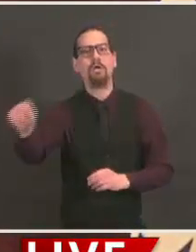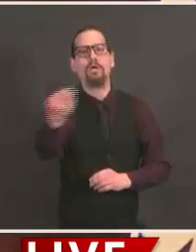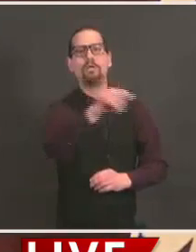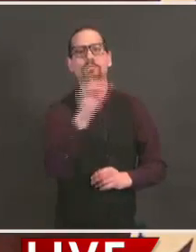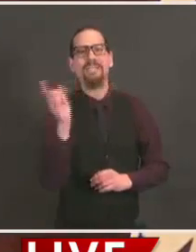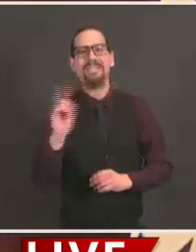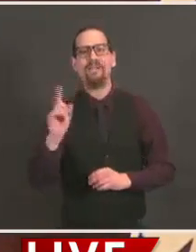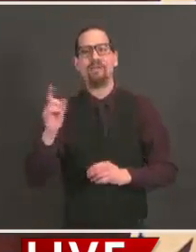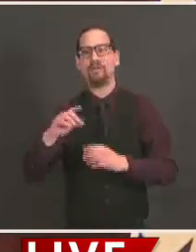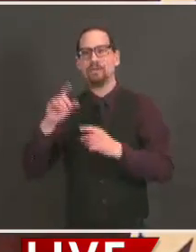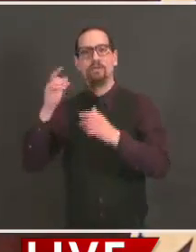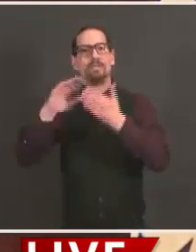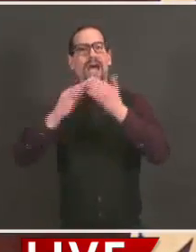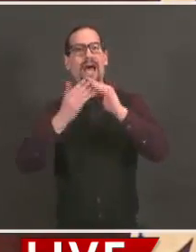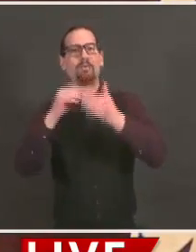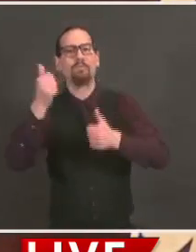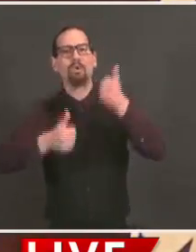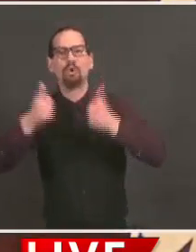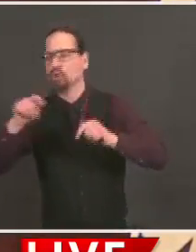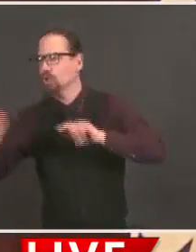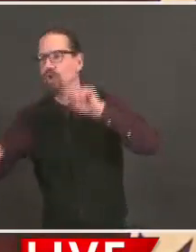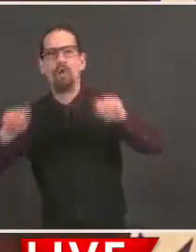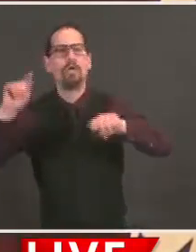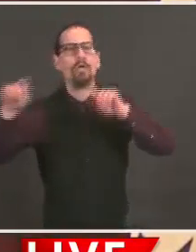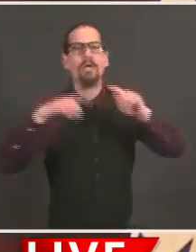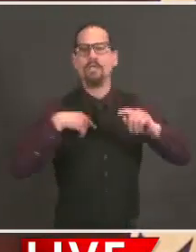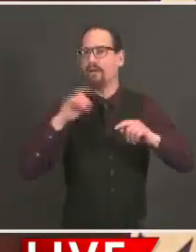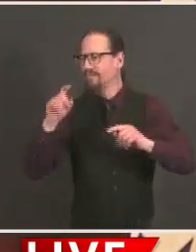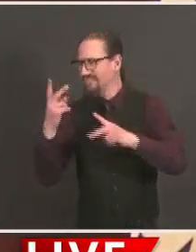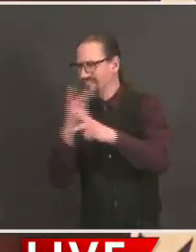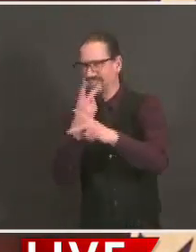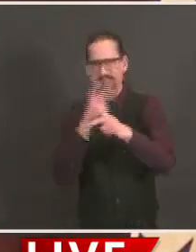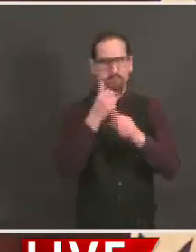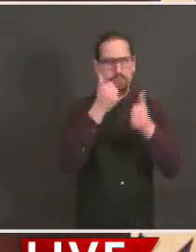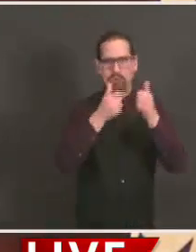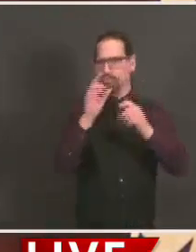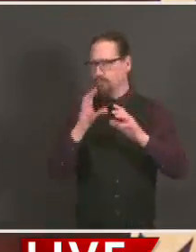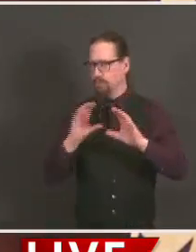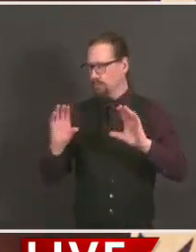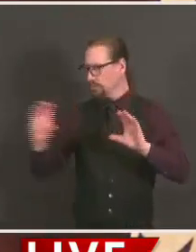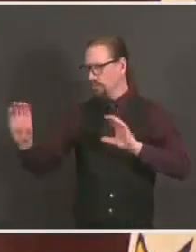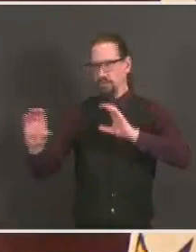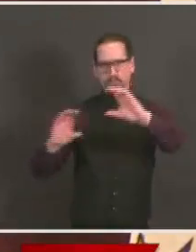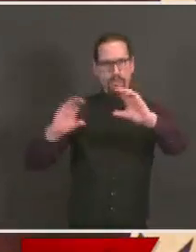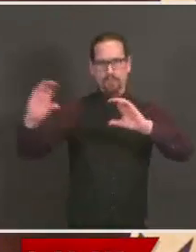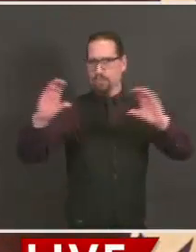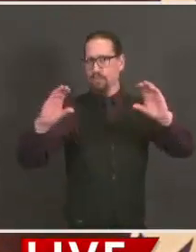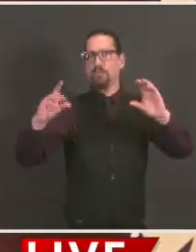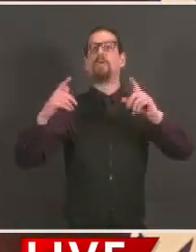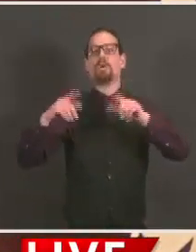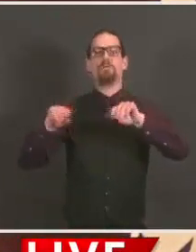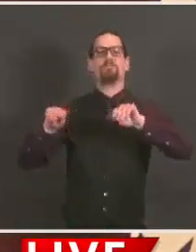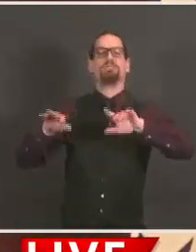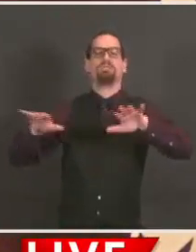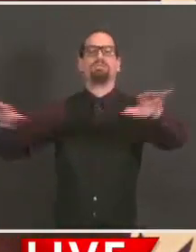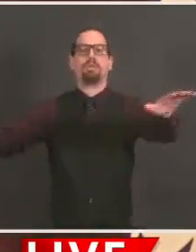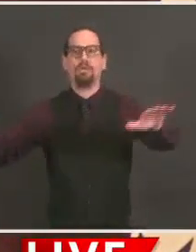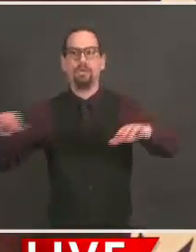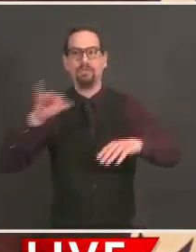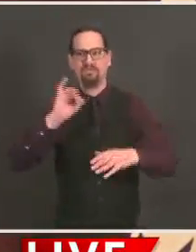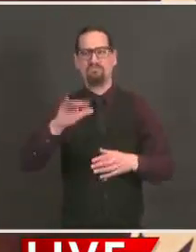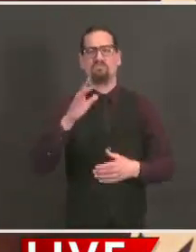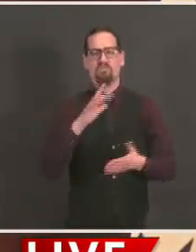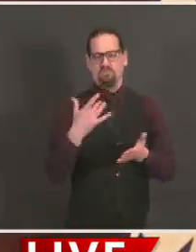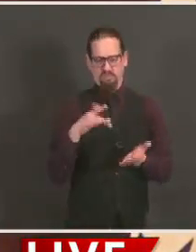working on the plan to get going by mid-February. And instead of the vaccines just waiting on the shelf for that